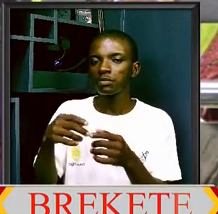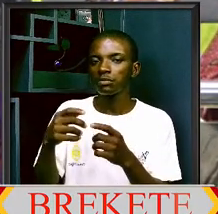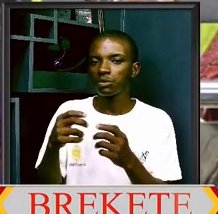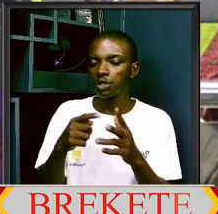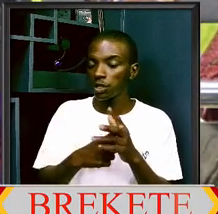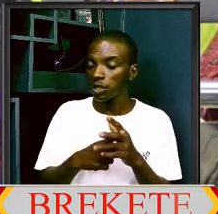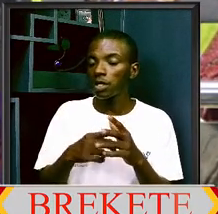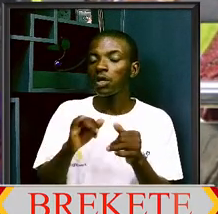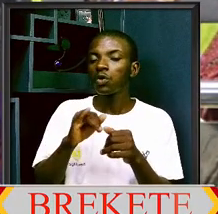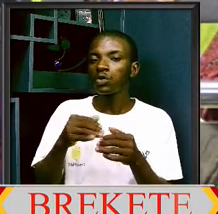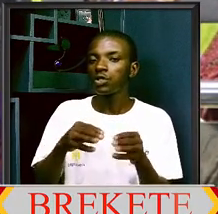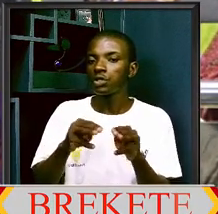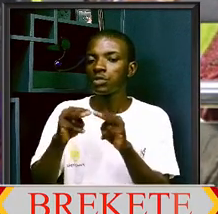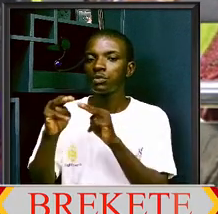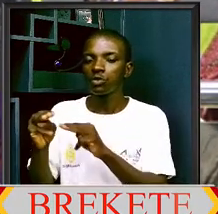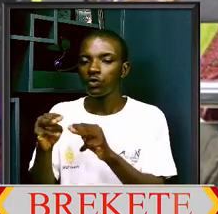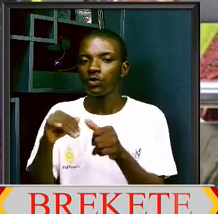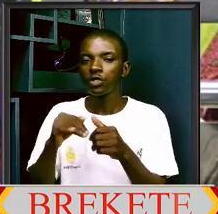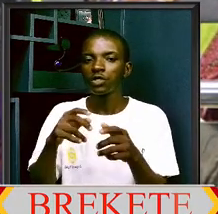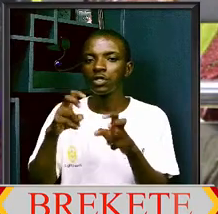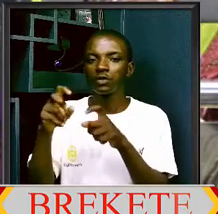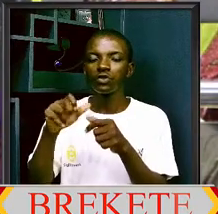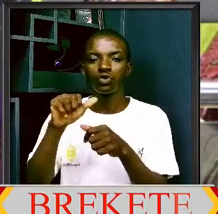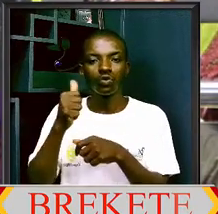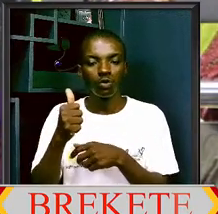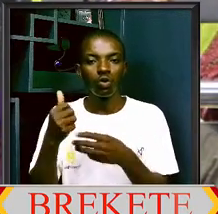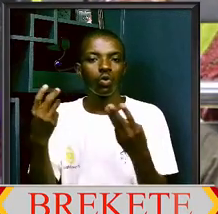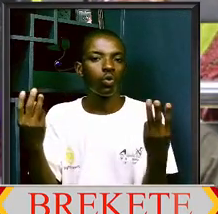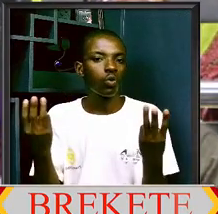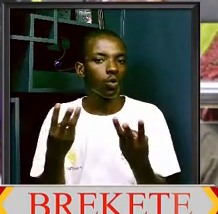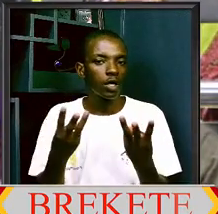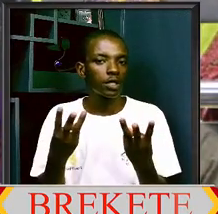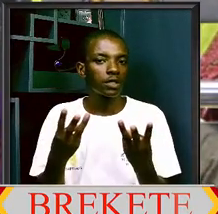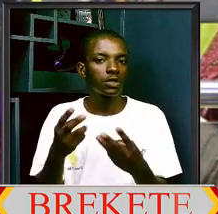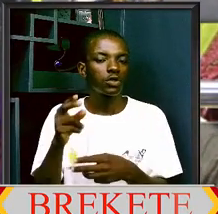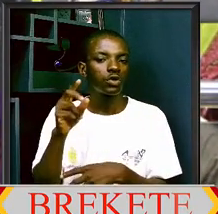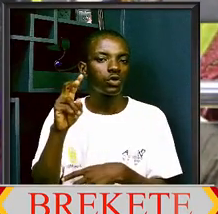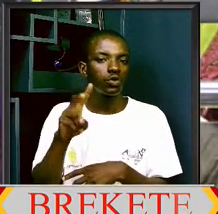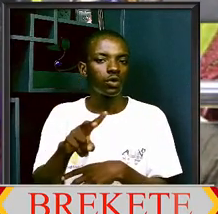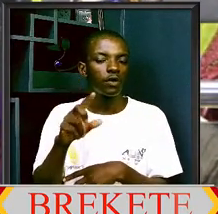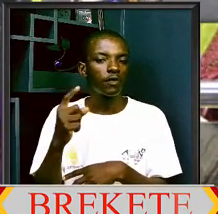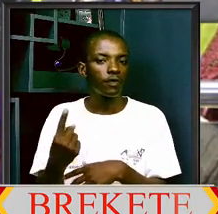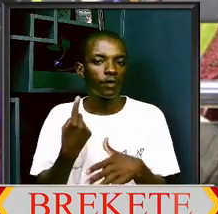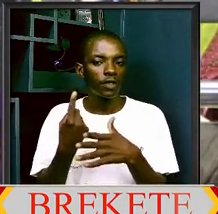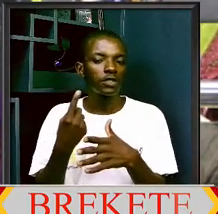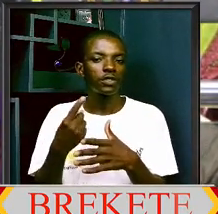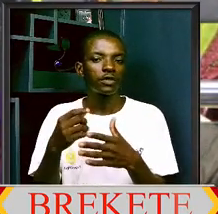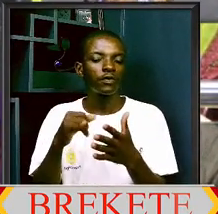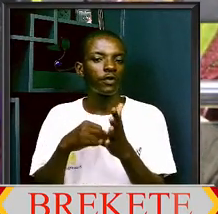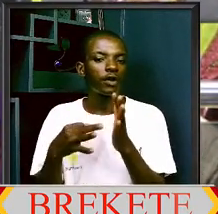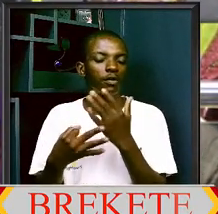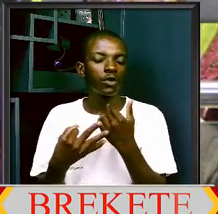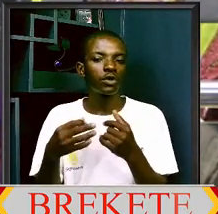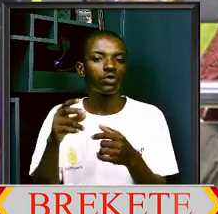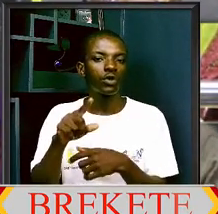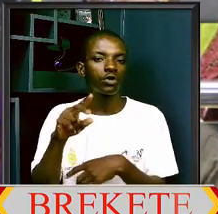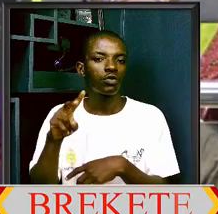immediately we shifted the travel to tomorrow Wednesday 21th February